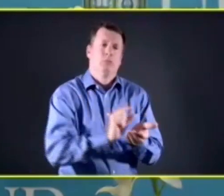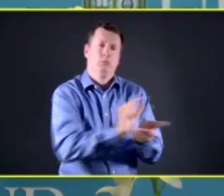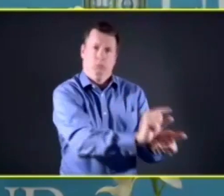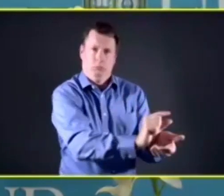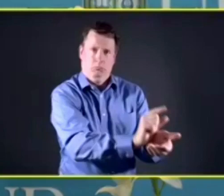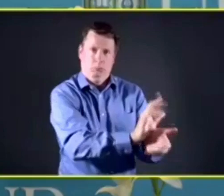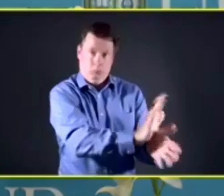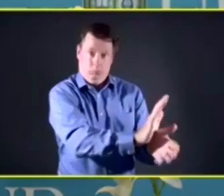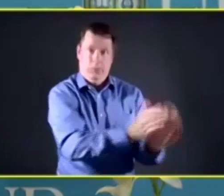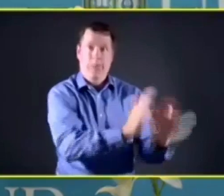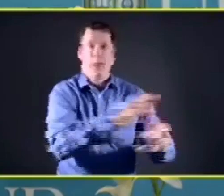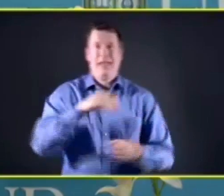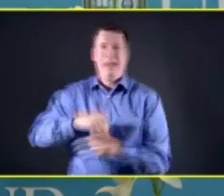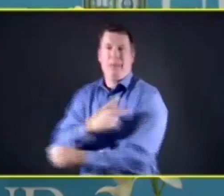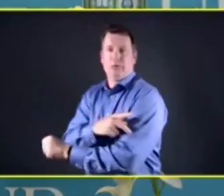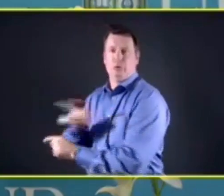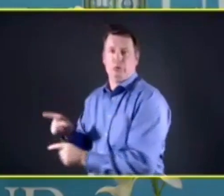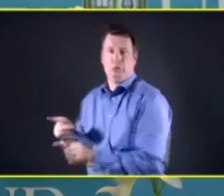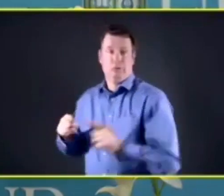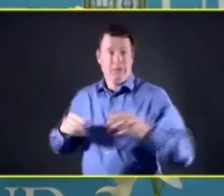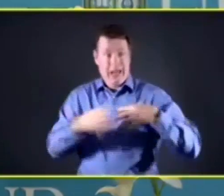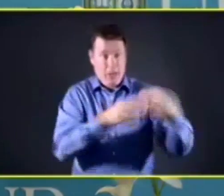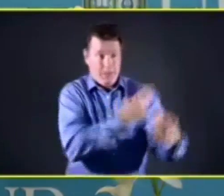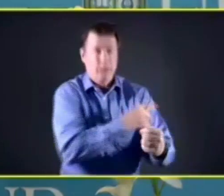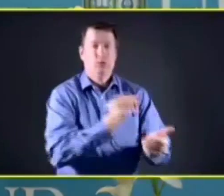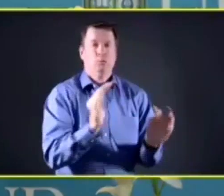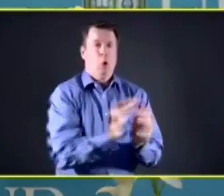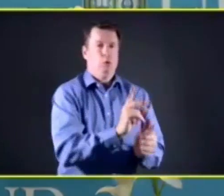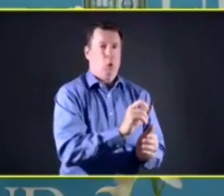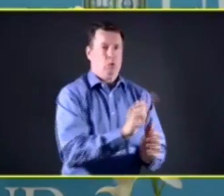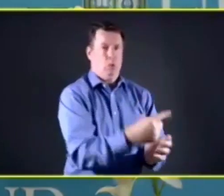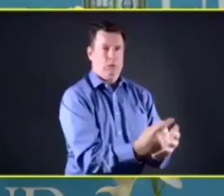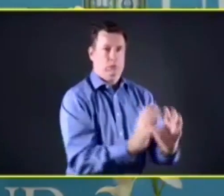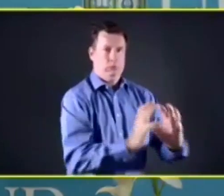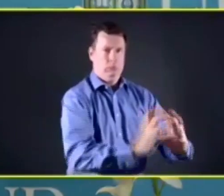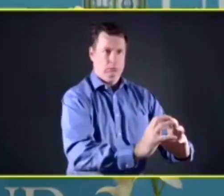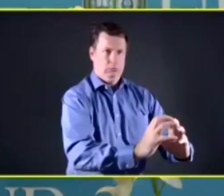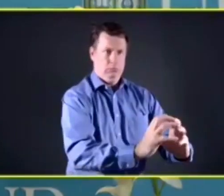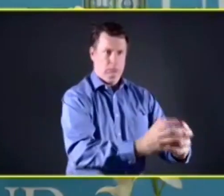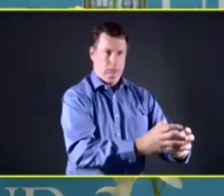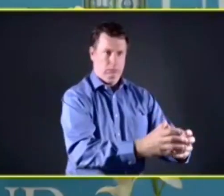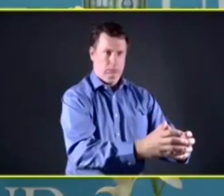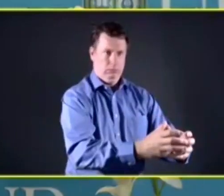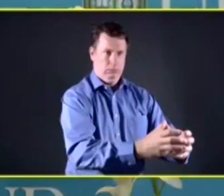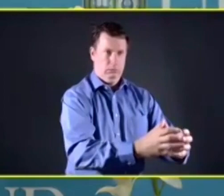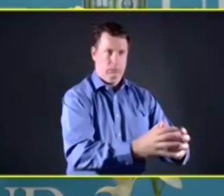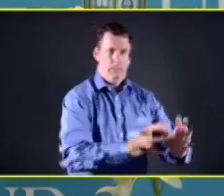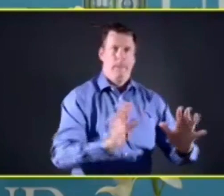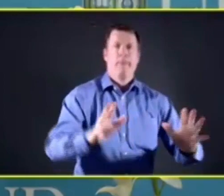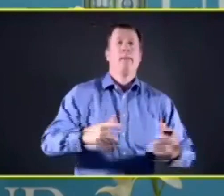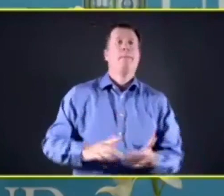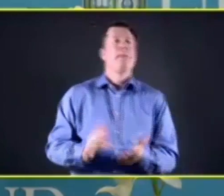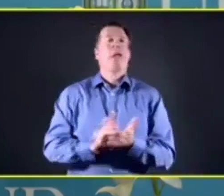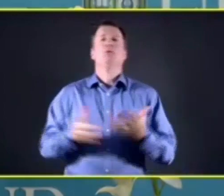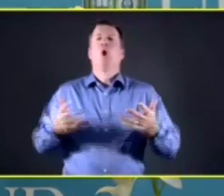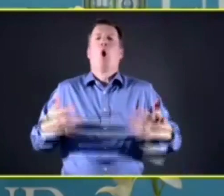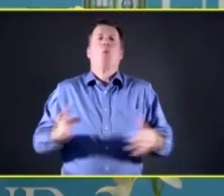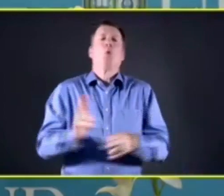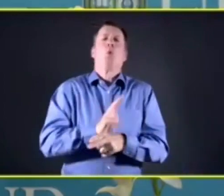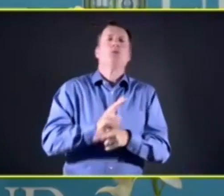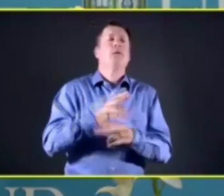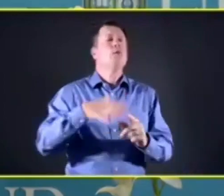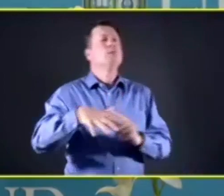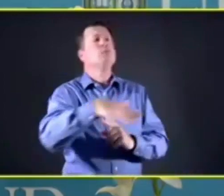study with minimal contact with the patient. They don't really have to come in and we don't really have to see them, but we're very careful about ruling